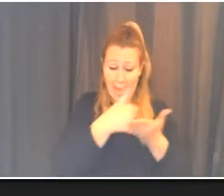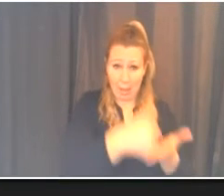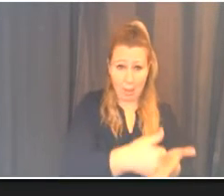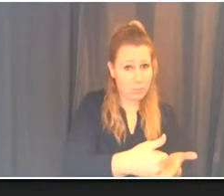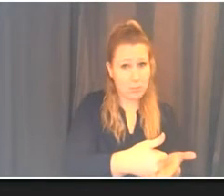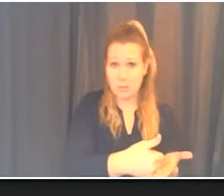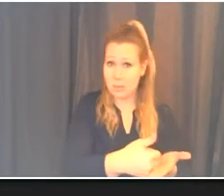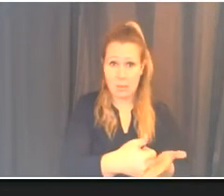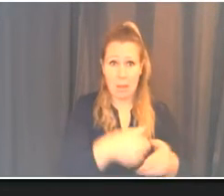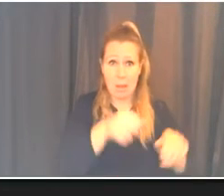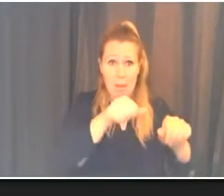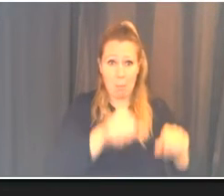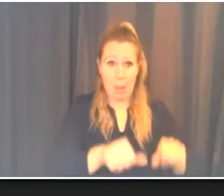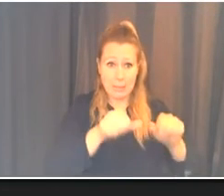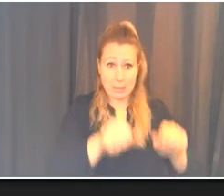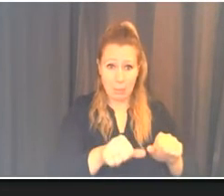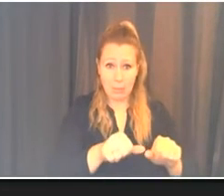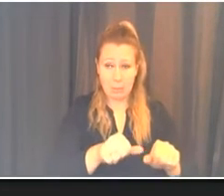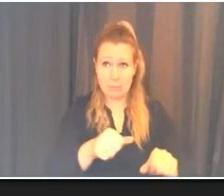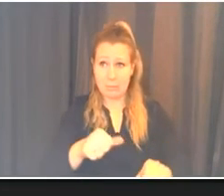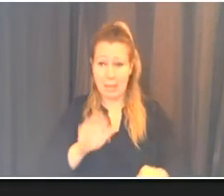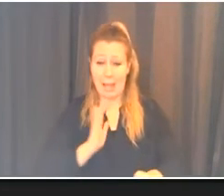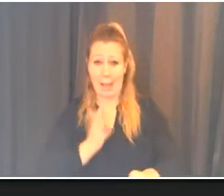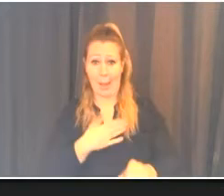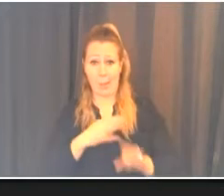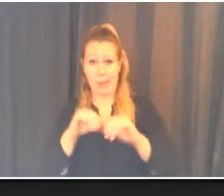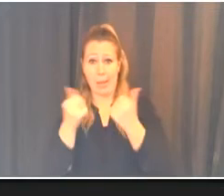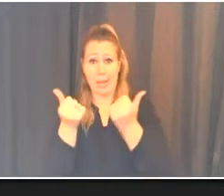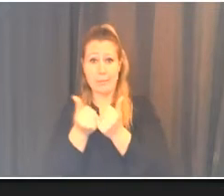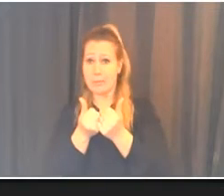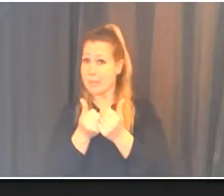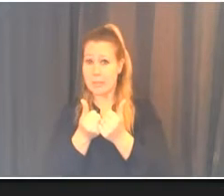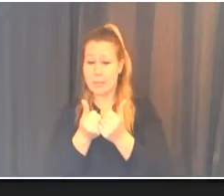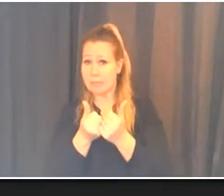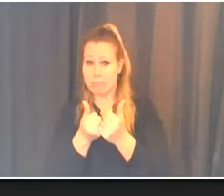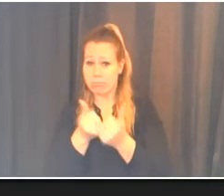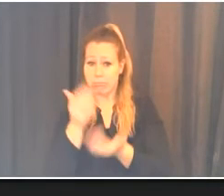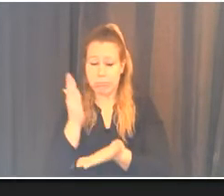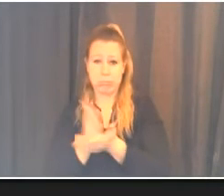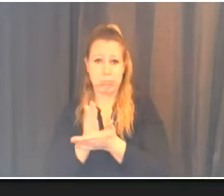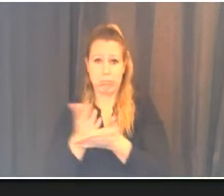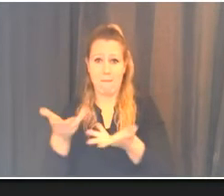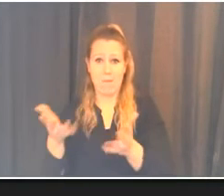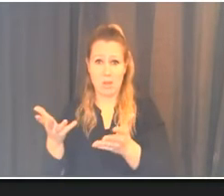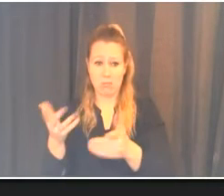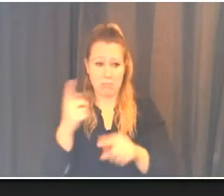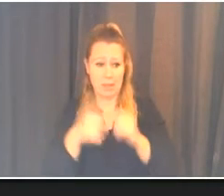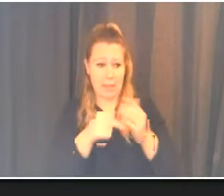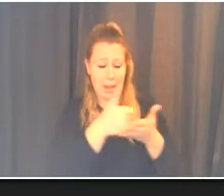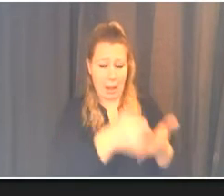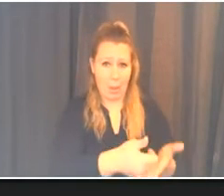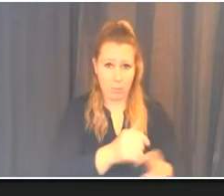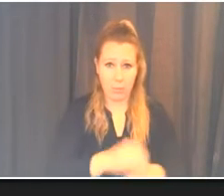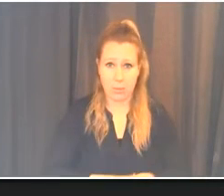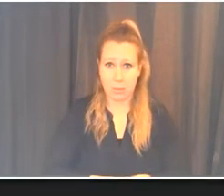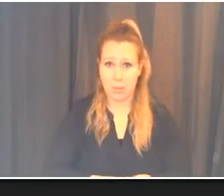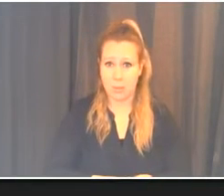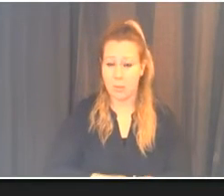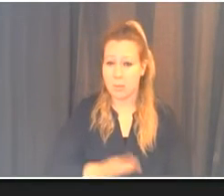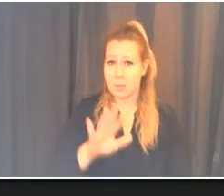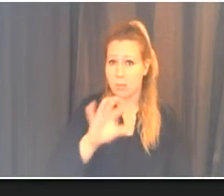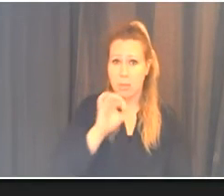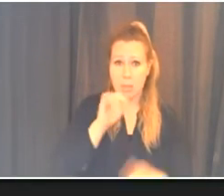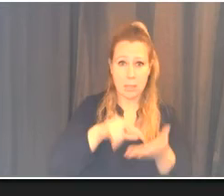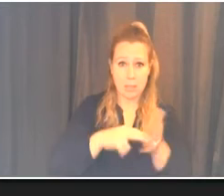success it is the threat of losing discretionary funding if not all of our services are considered essential the program